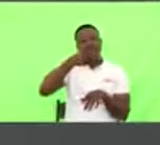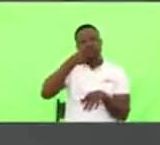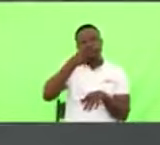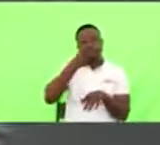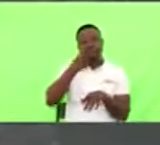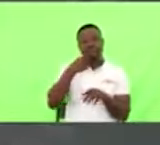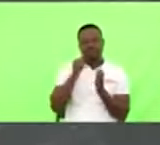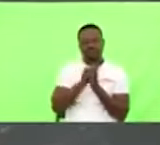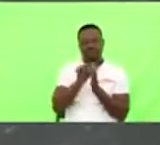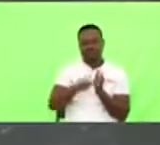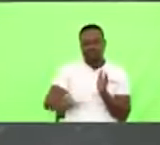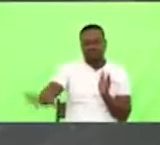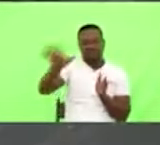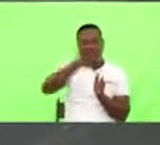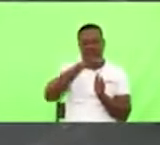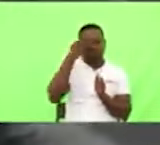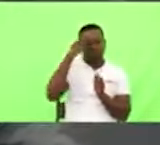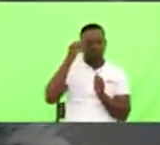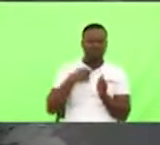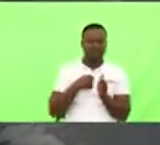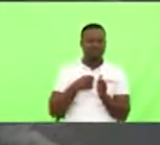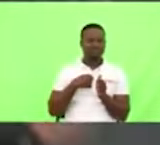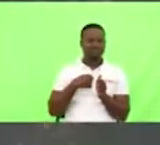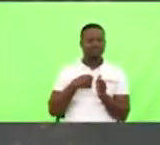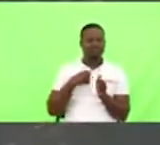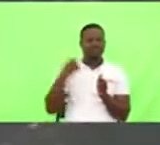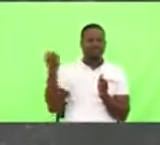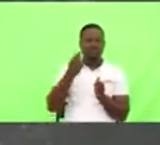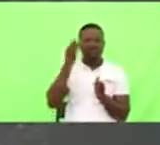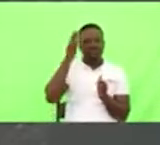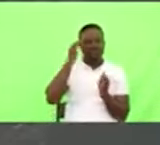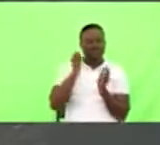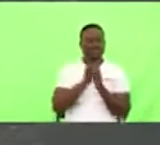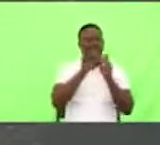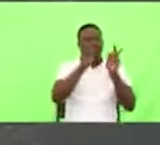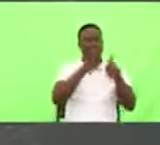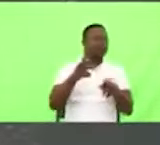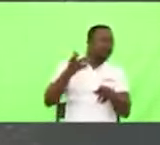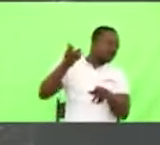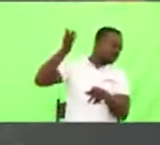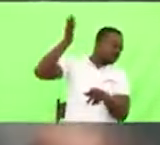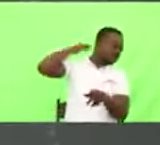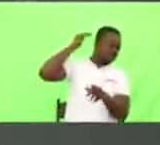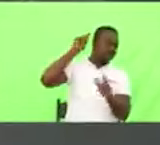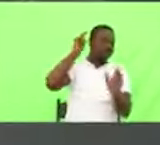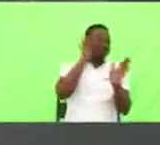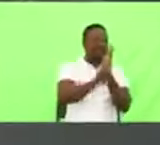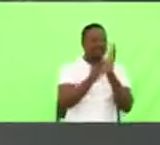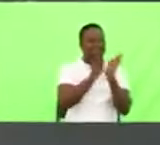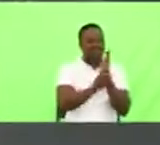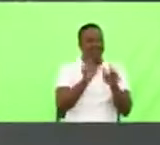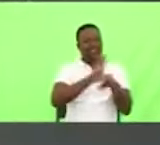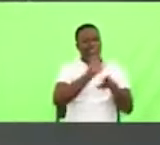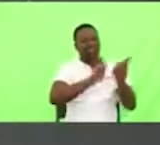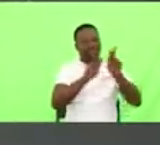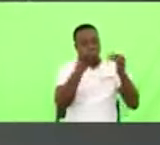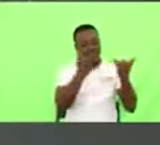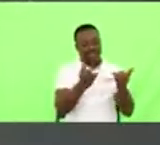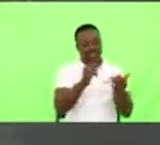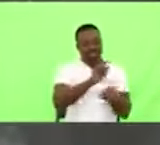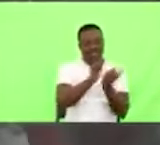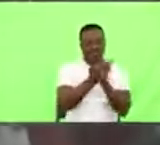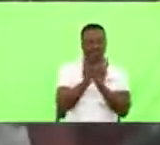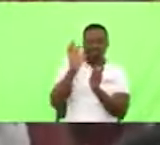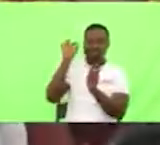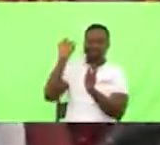me. All they knew was that the one who used to persecute the church is now preaching the